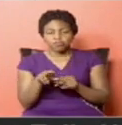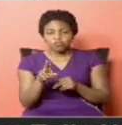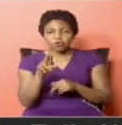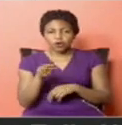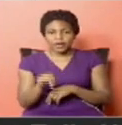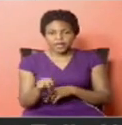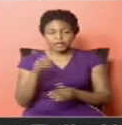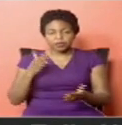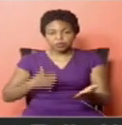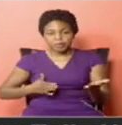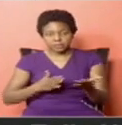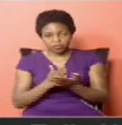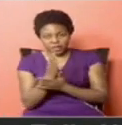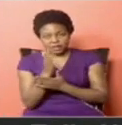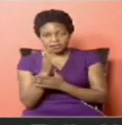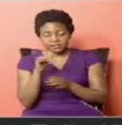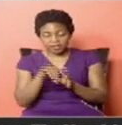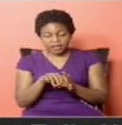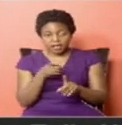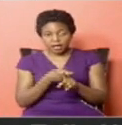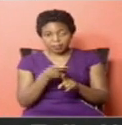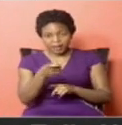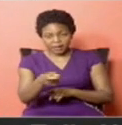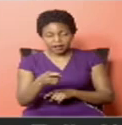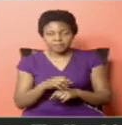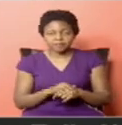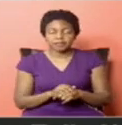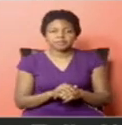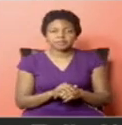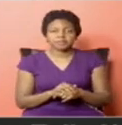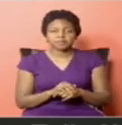UN Human Rights in Kampala,